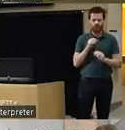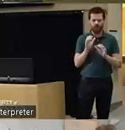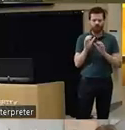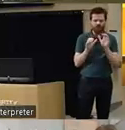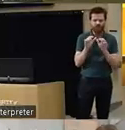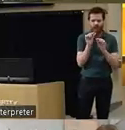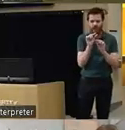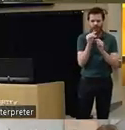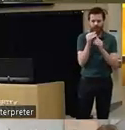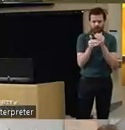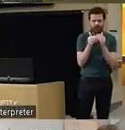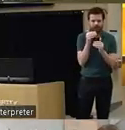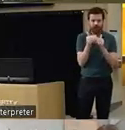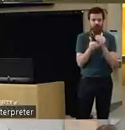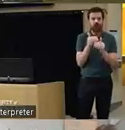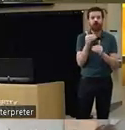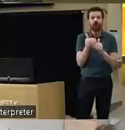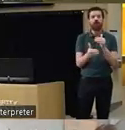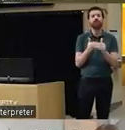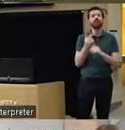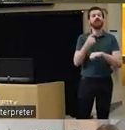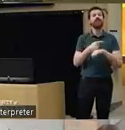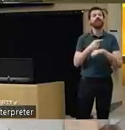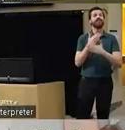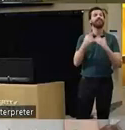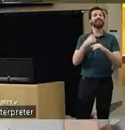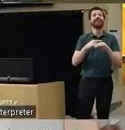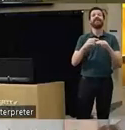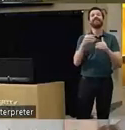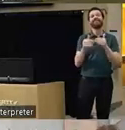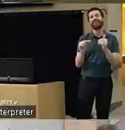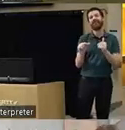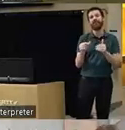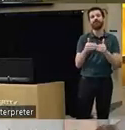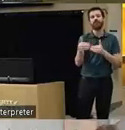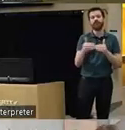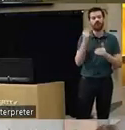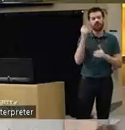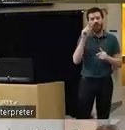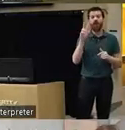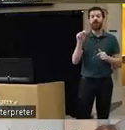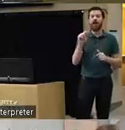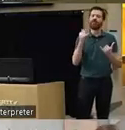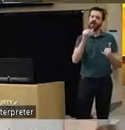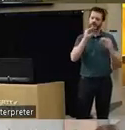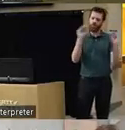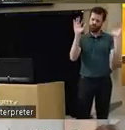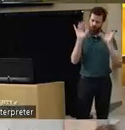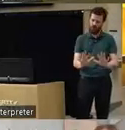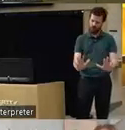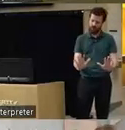inch, little by little. But that's also okay and necessary. And no, Vermont is not snowing right now, even though this